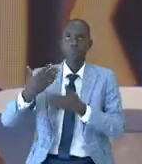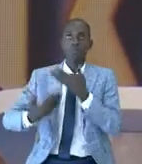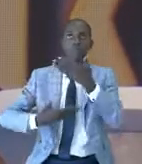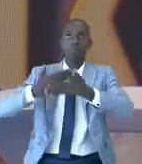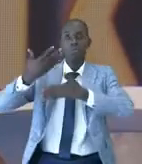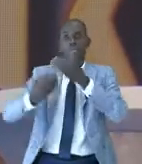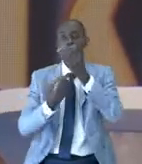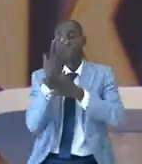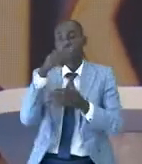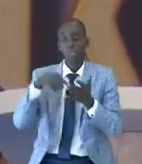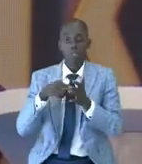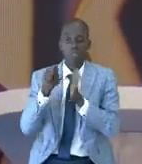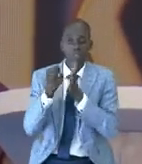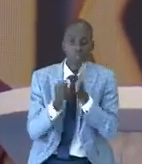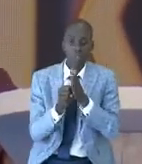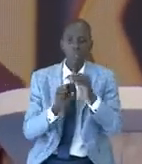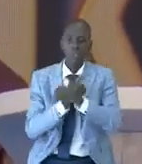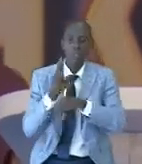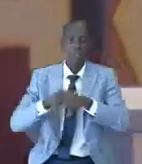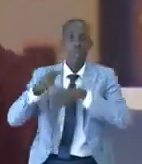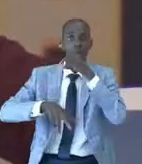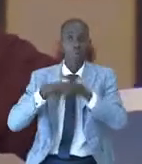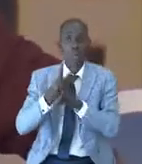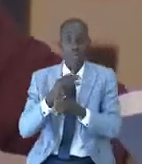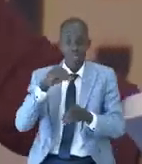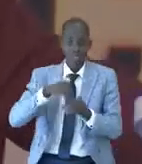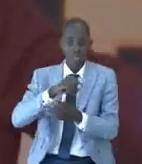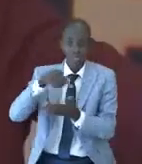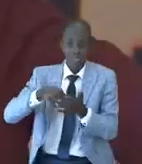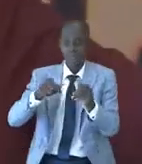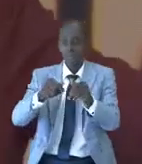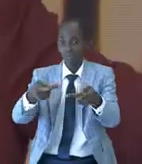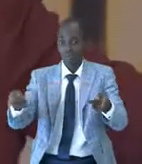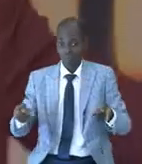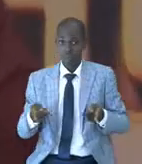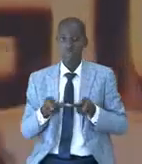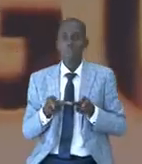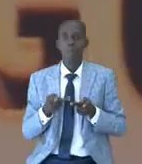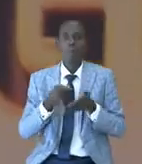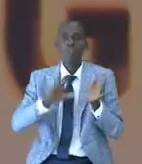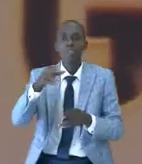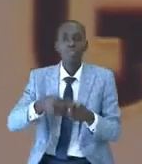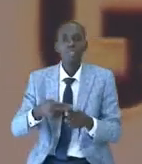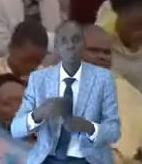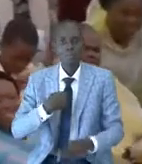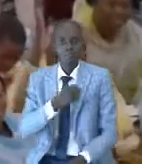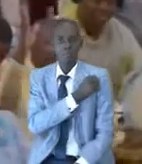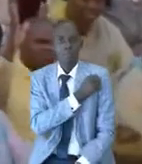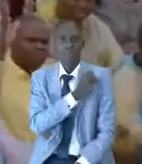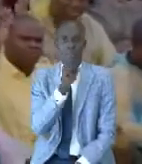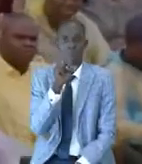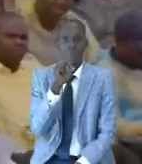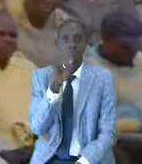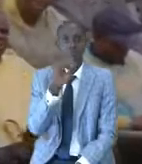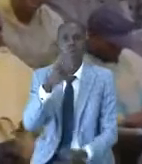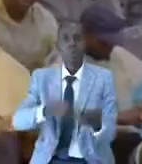the nation, of the world, in this area and this area, what's your name? I said, what's